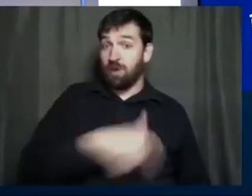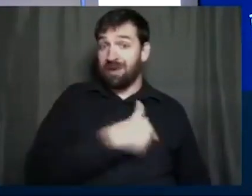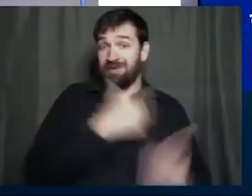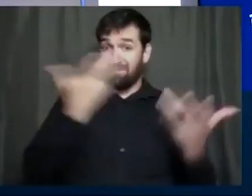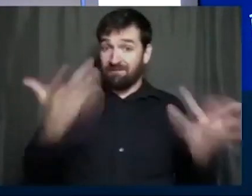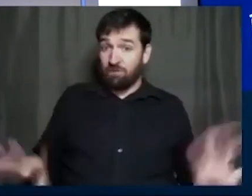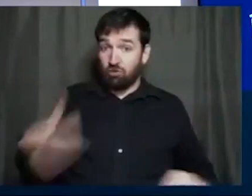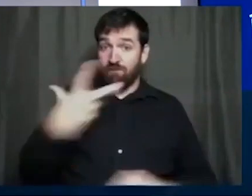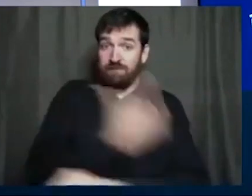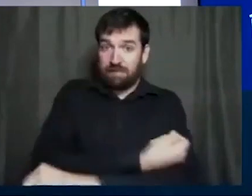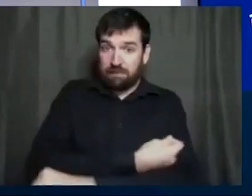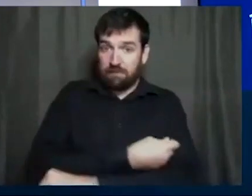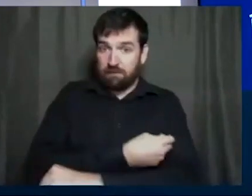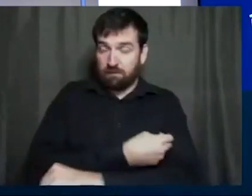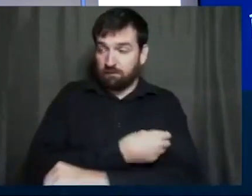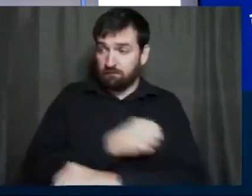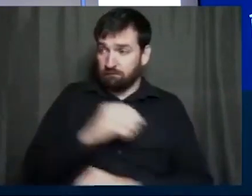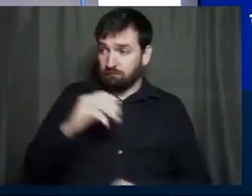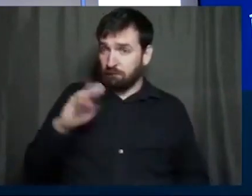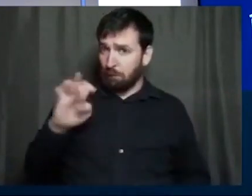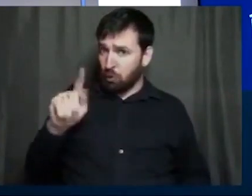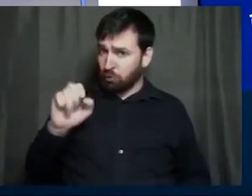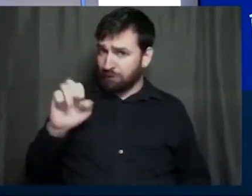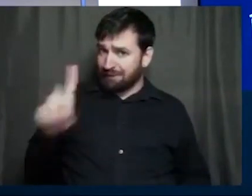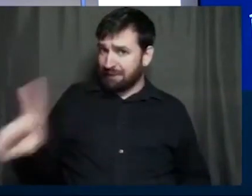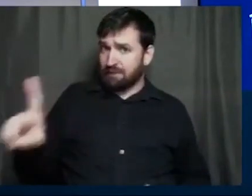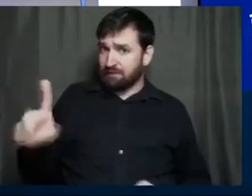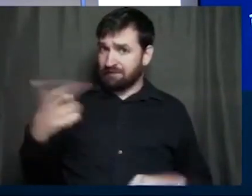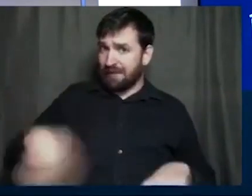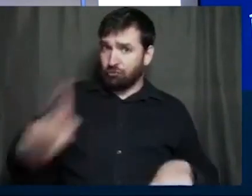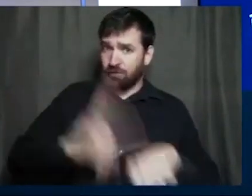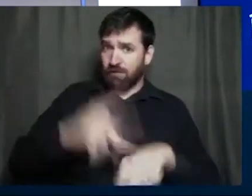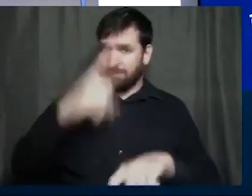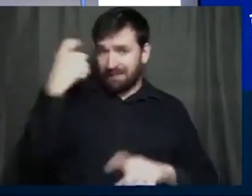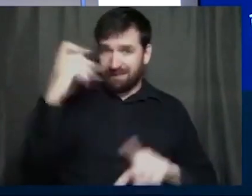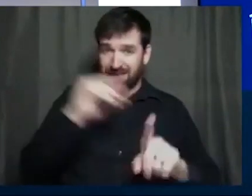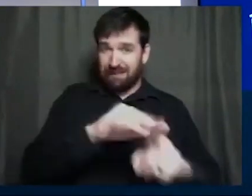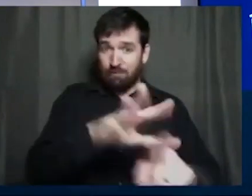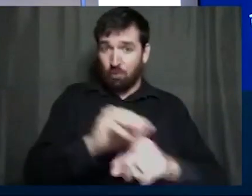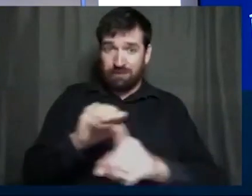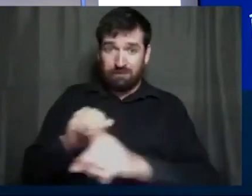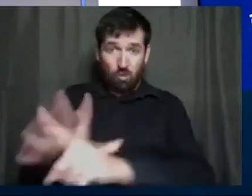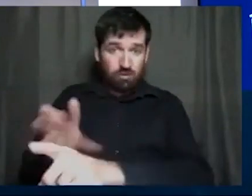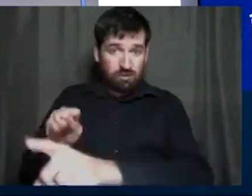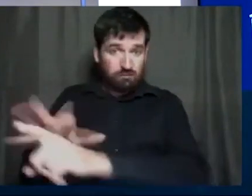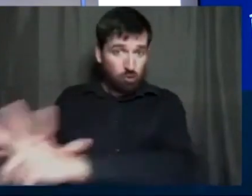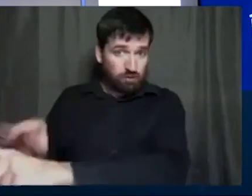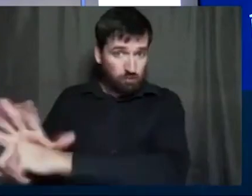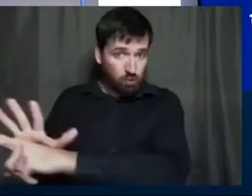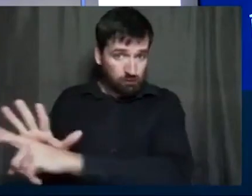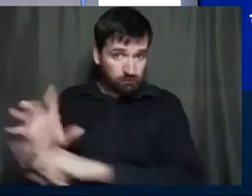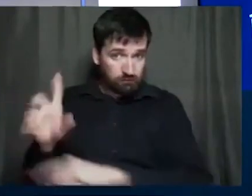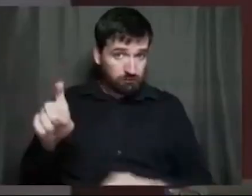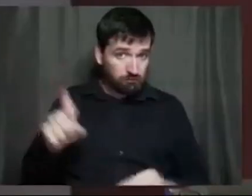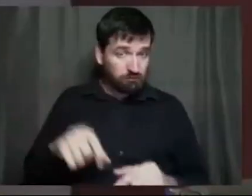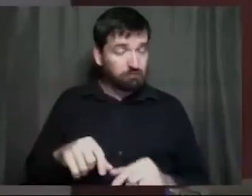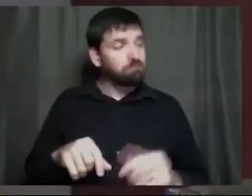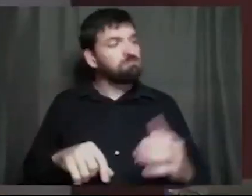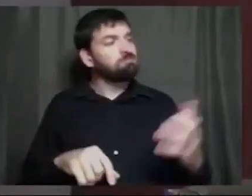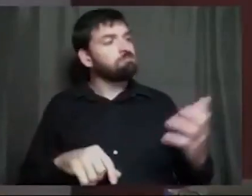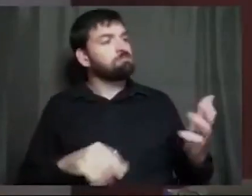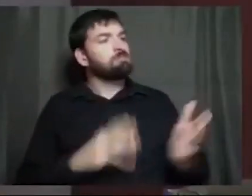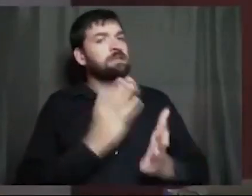getting boosted just naturally by continually being exposed to this virus on its own? Yeah, you definitely get some boosted